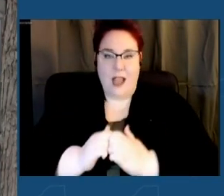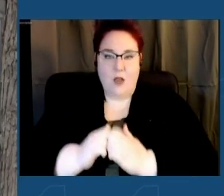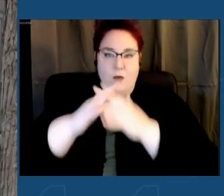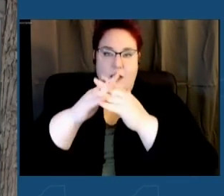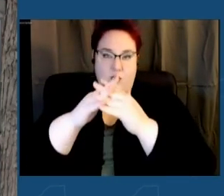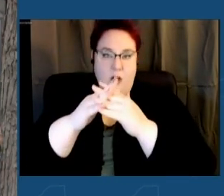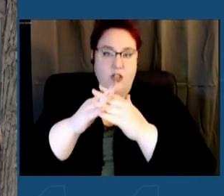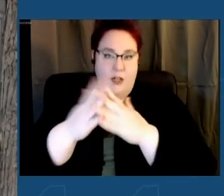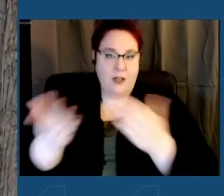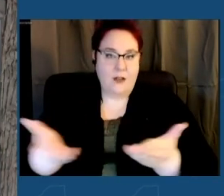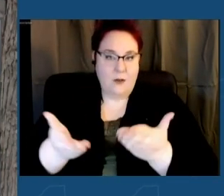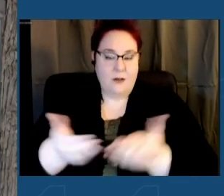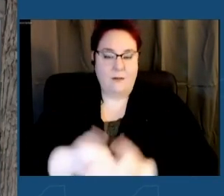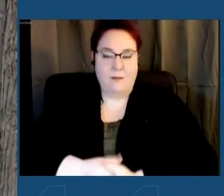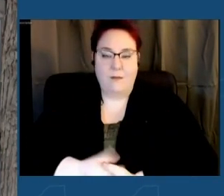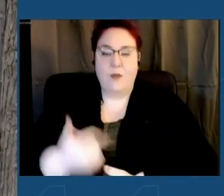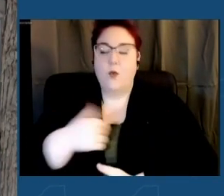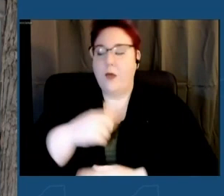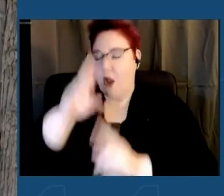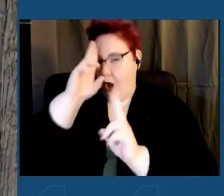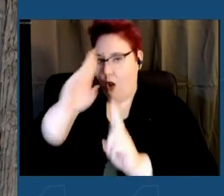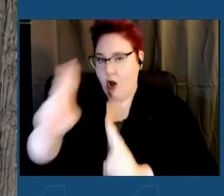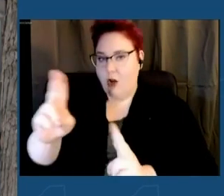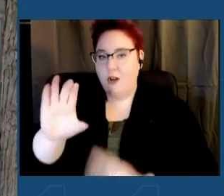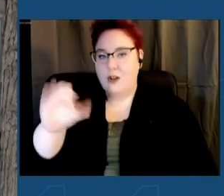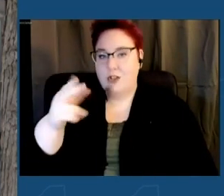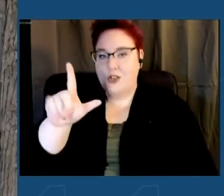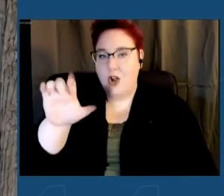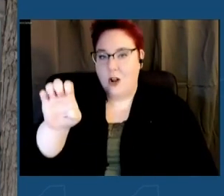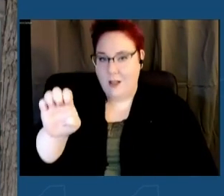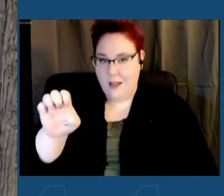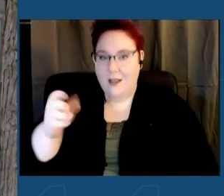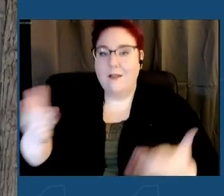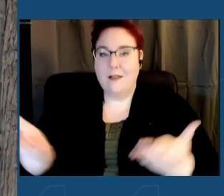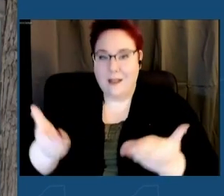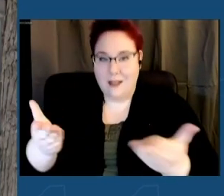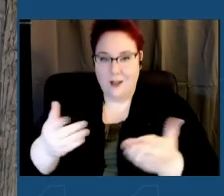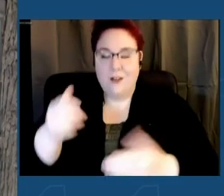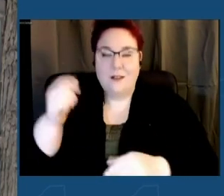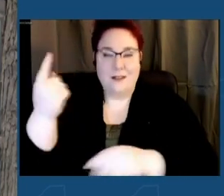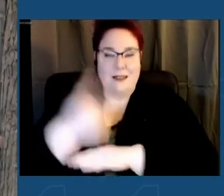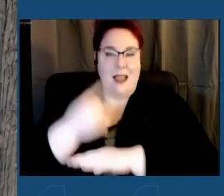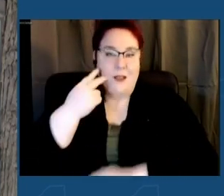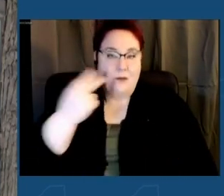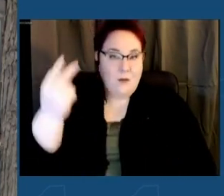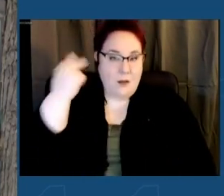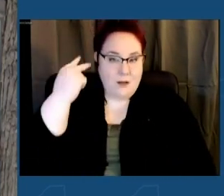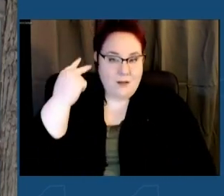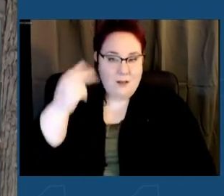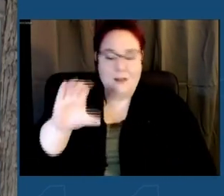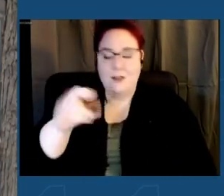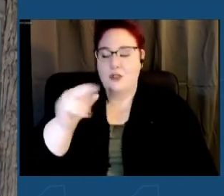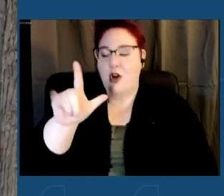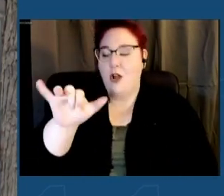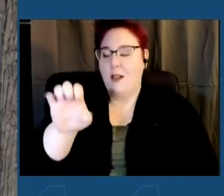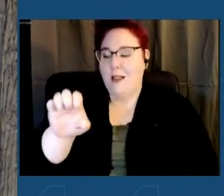We are always honored to have Charlie with us for this day of commemoration. Mr. Charlie Makish.